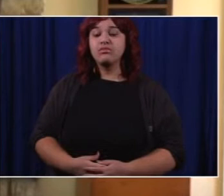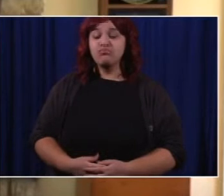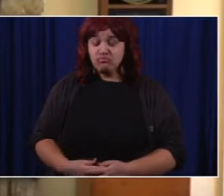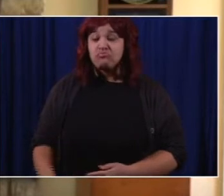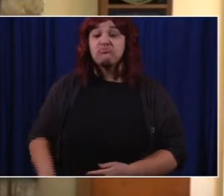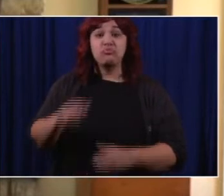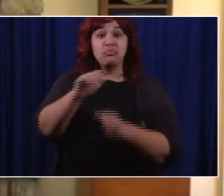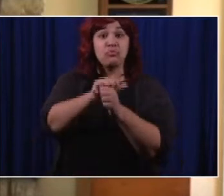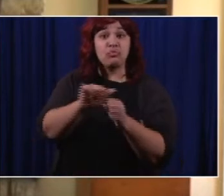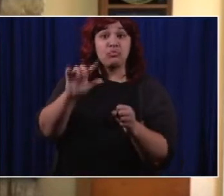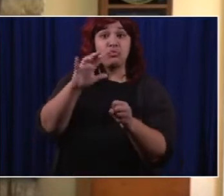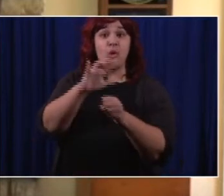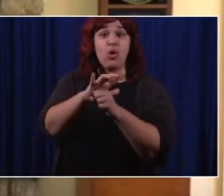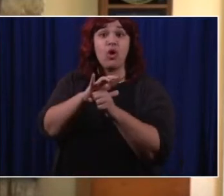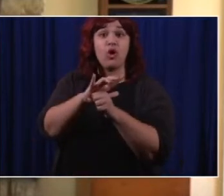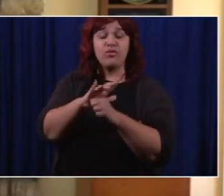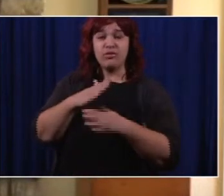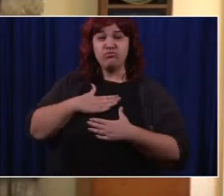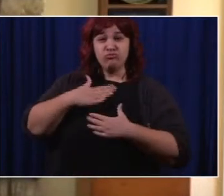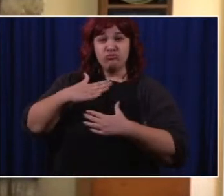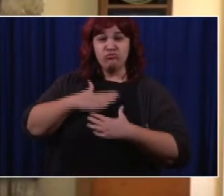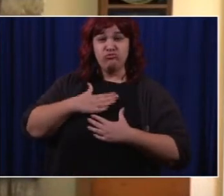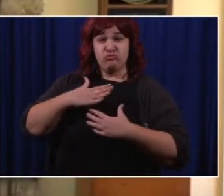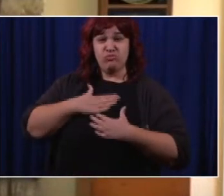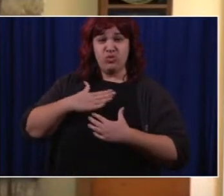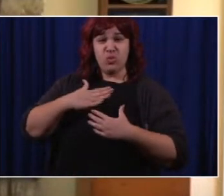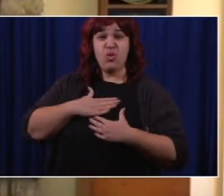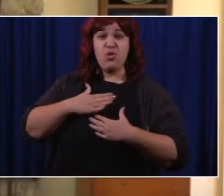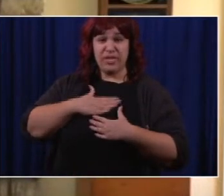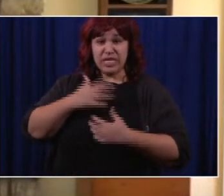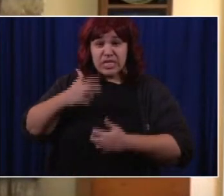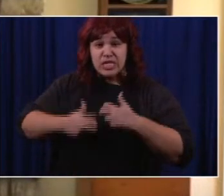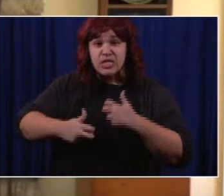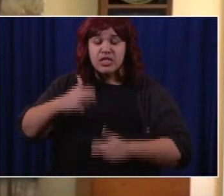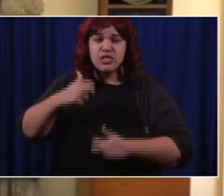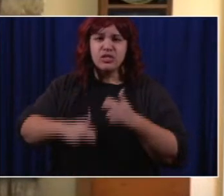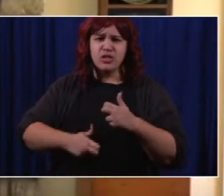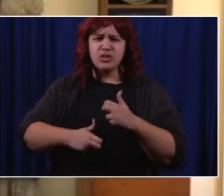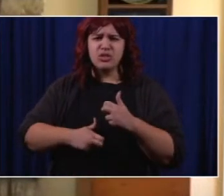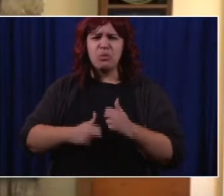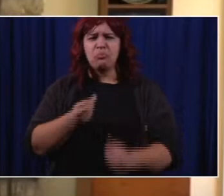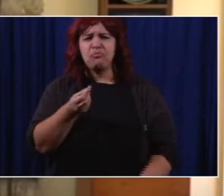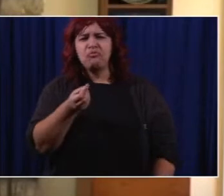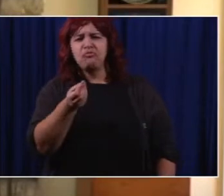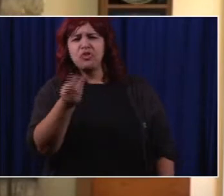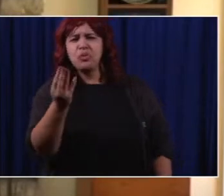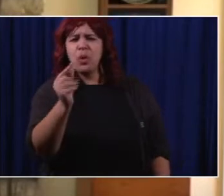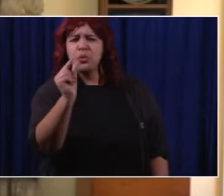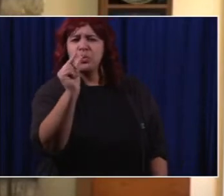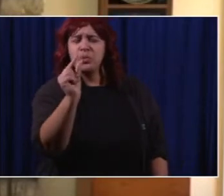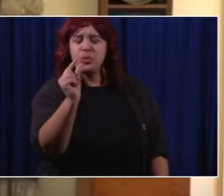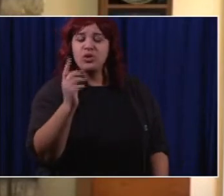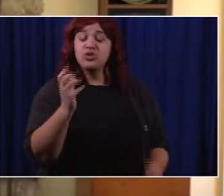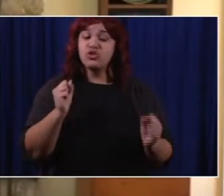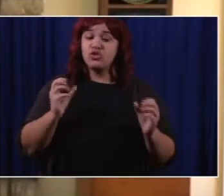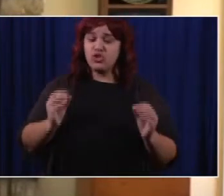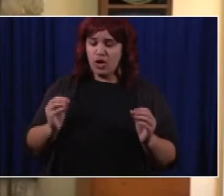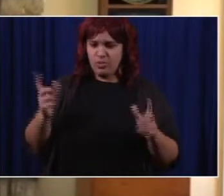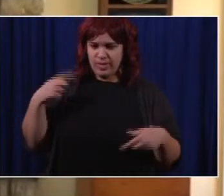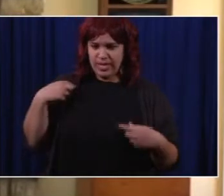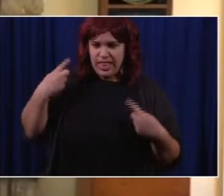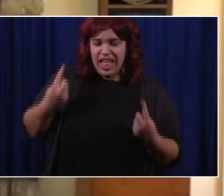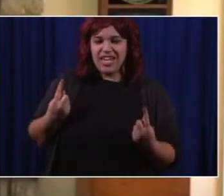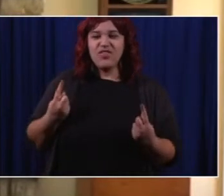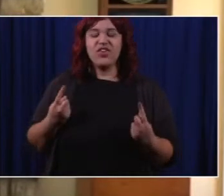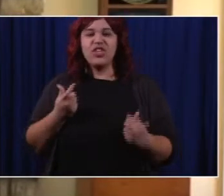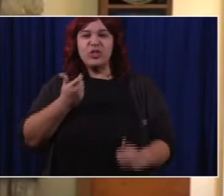than usual because of social distancing, mask wearing, and working from home. So two-part question in light of the newly commissioned